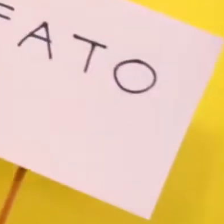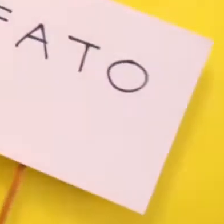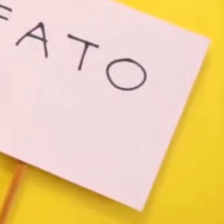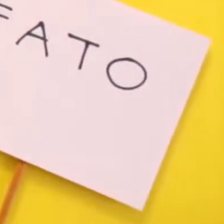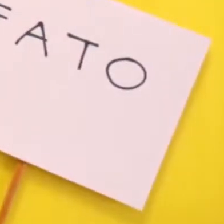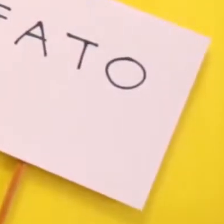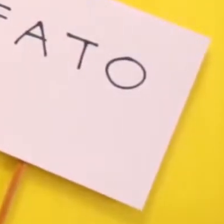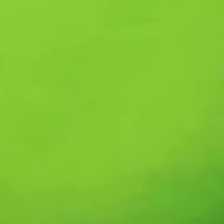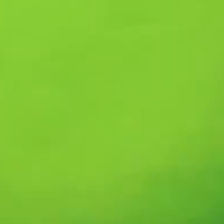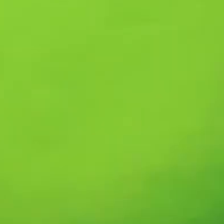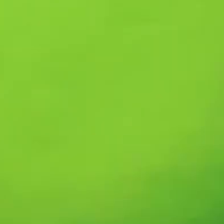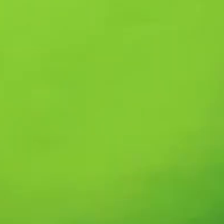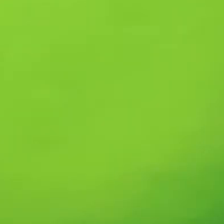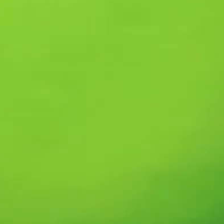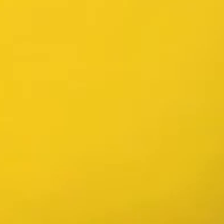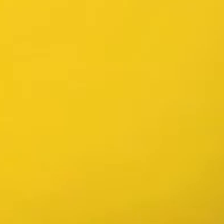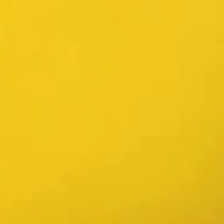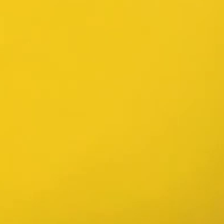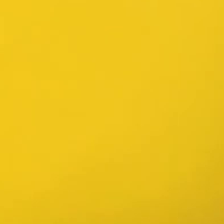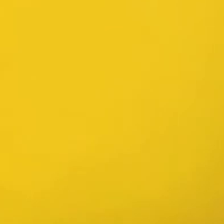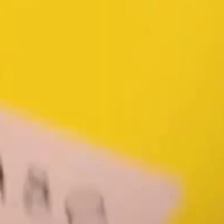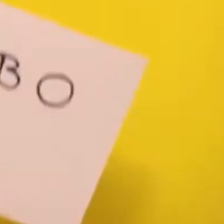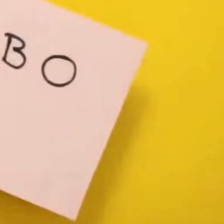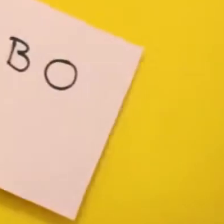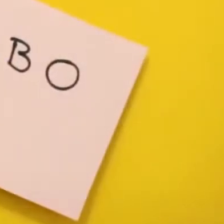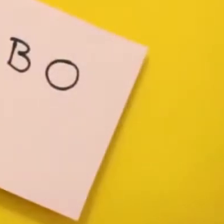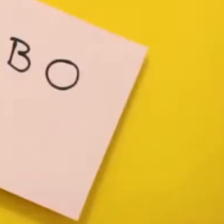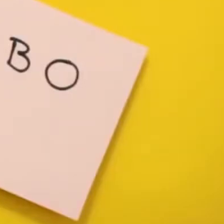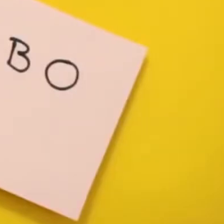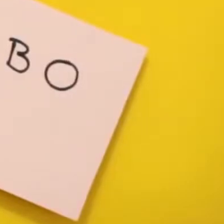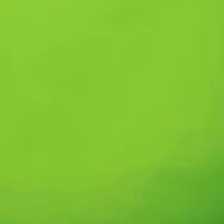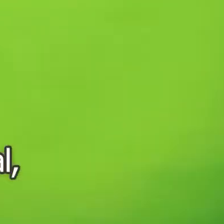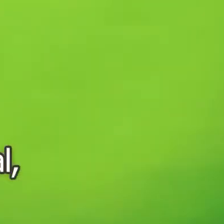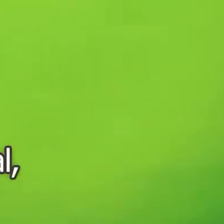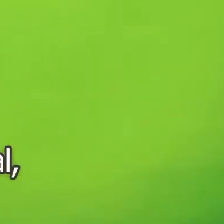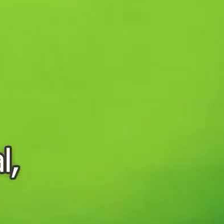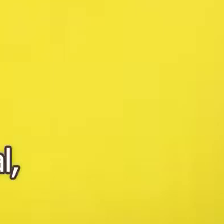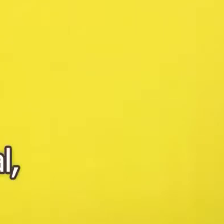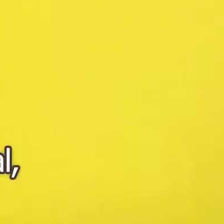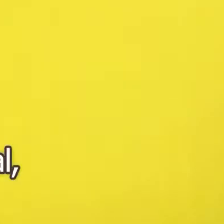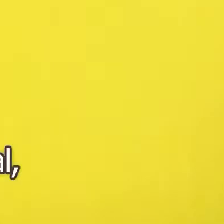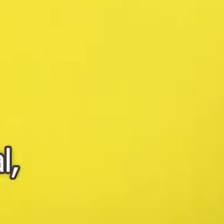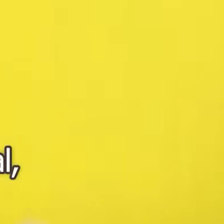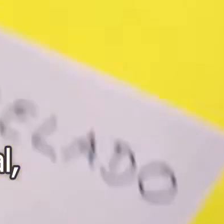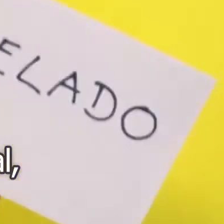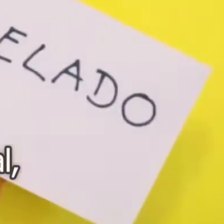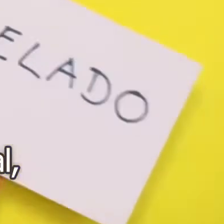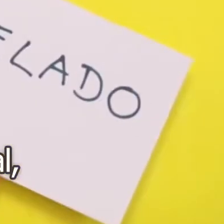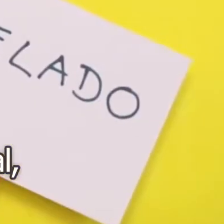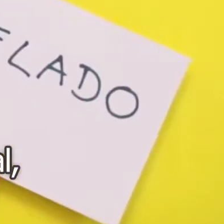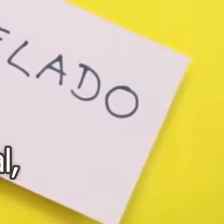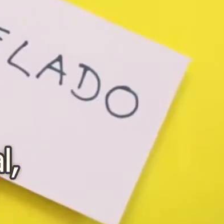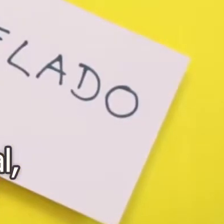fato. S is bunda and rabo. Ice cream is sorvete